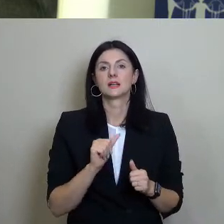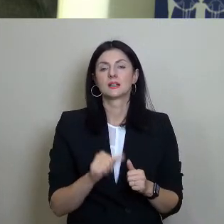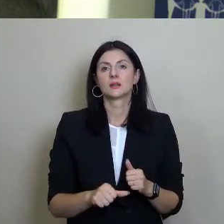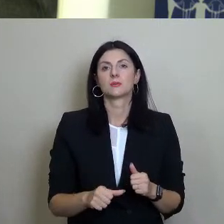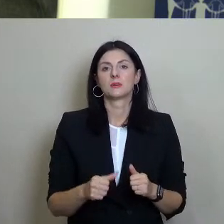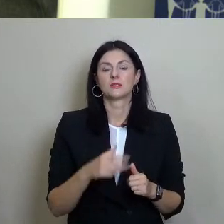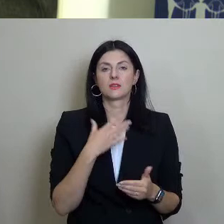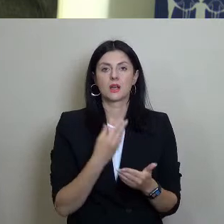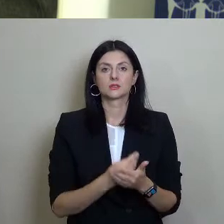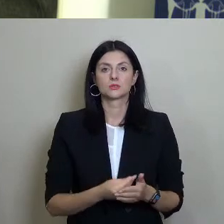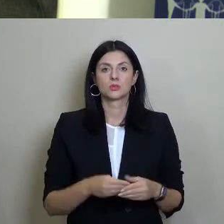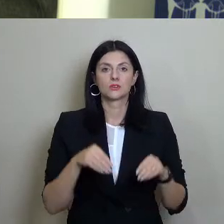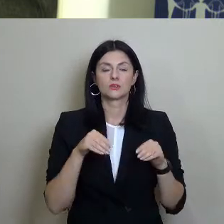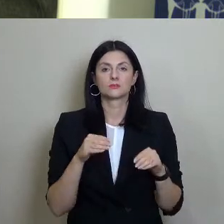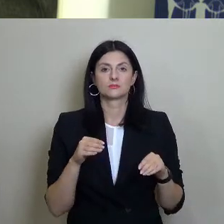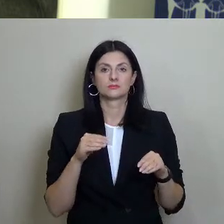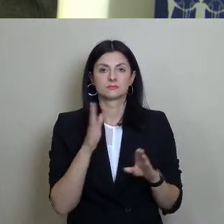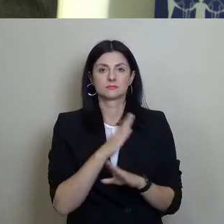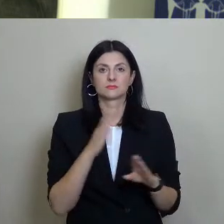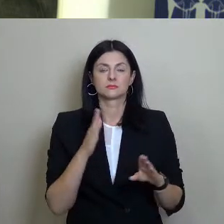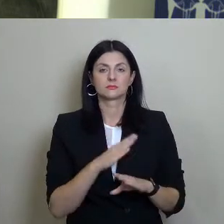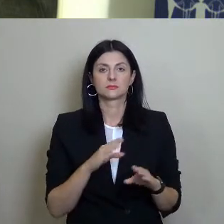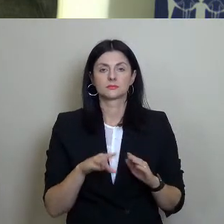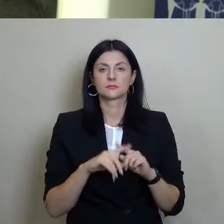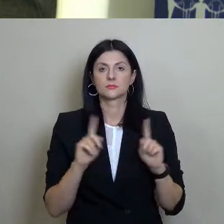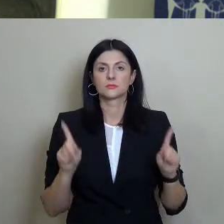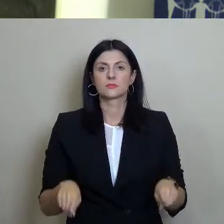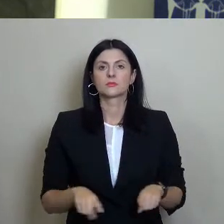face apart from the ballots?